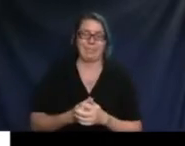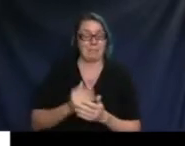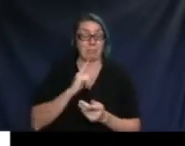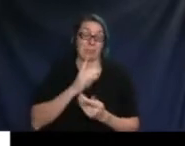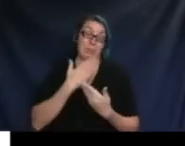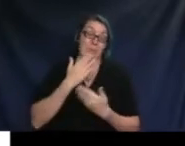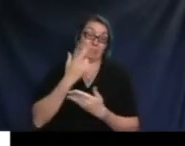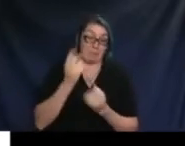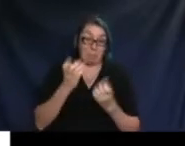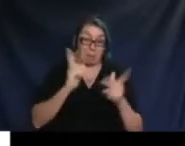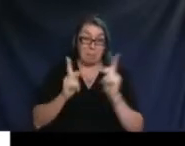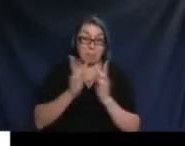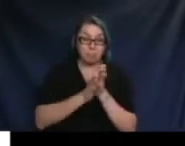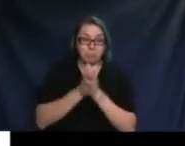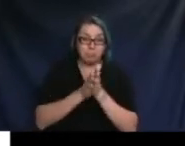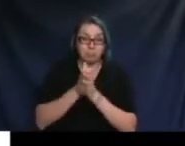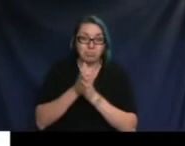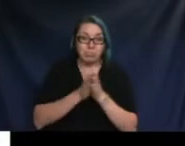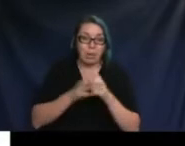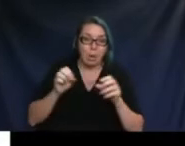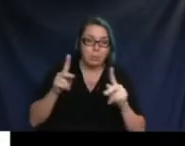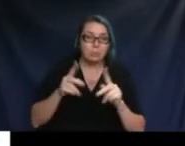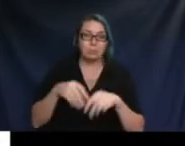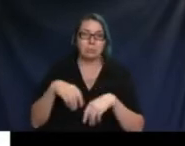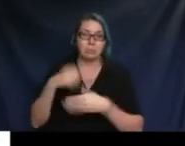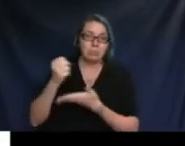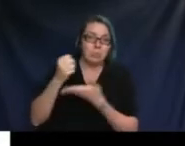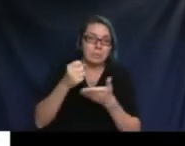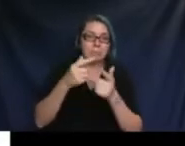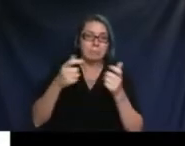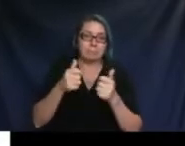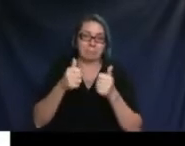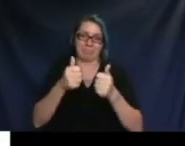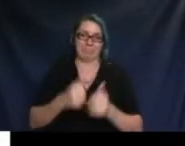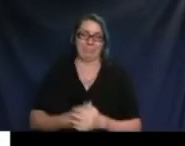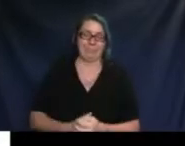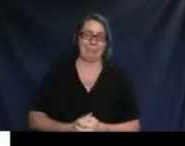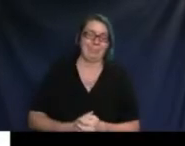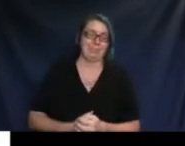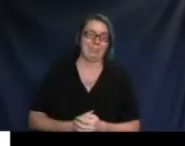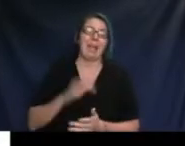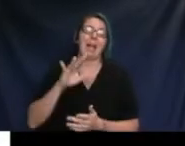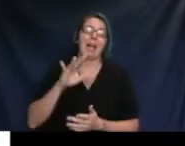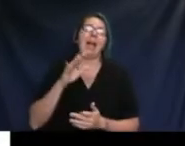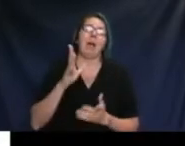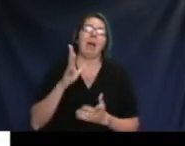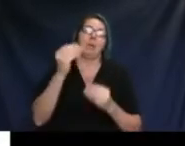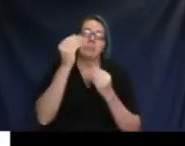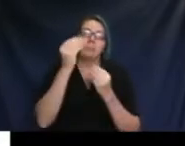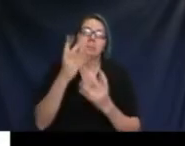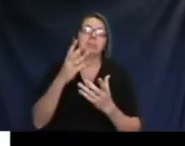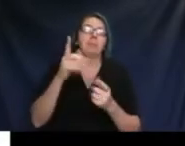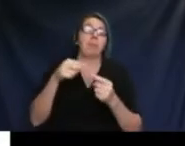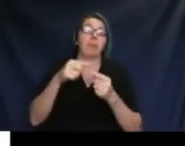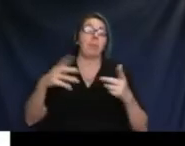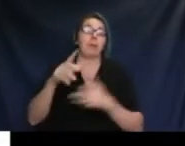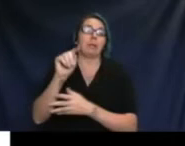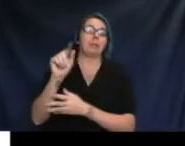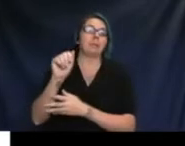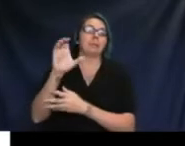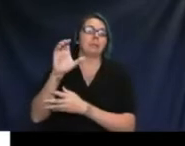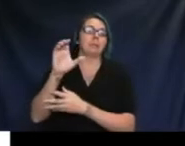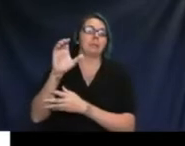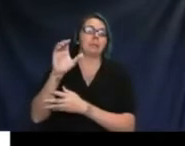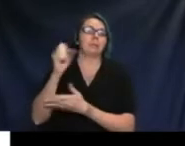up. I want to specifically tell you about Toronto Arts Council's Animating Toronto